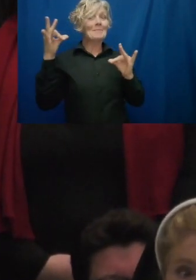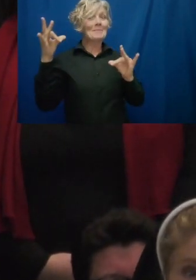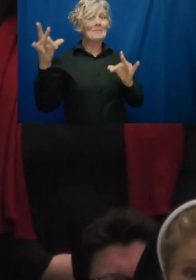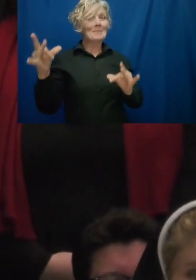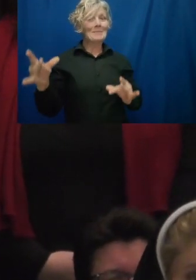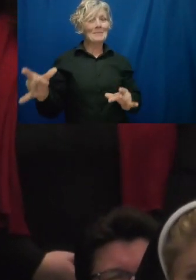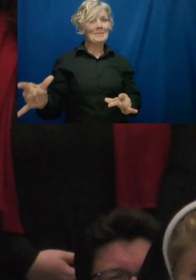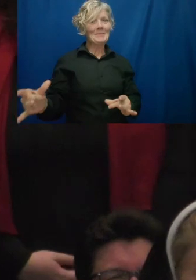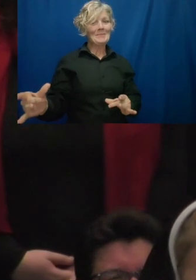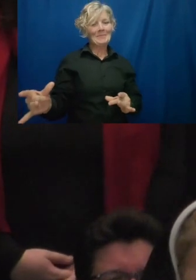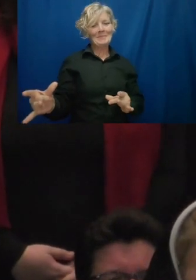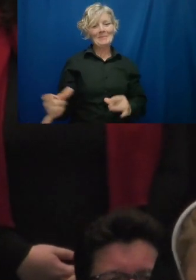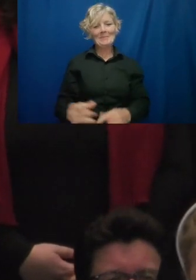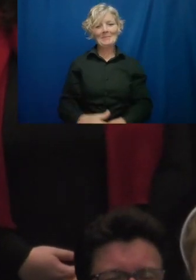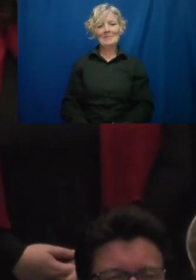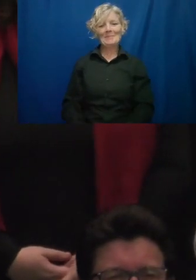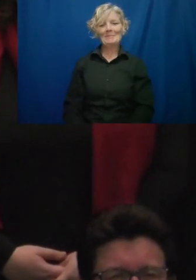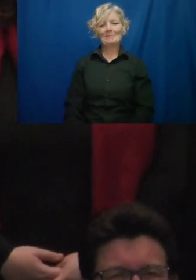Yum!